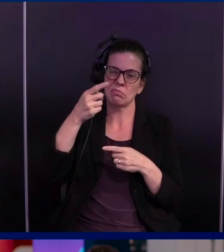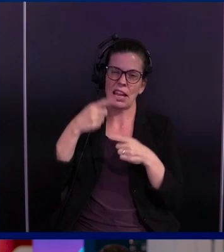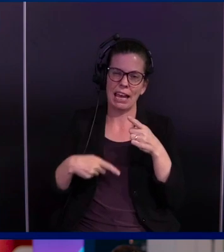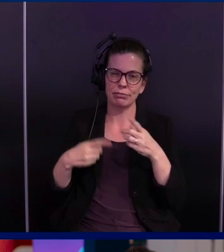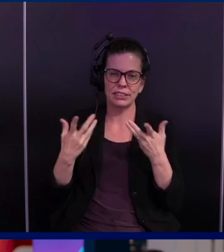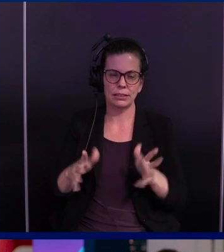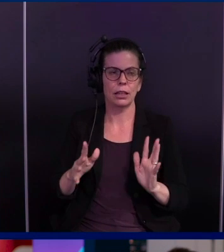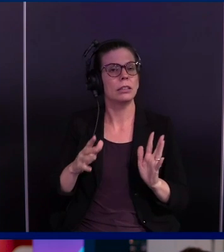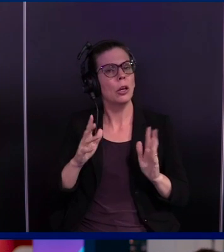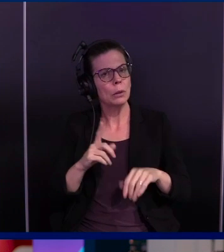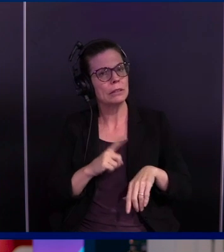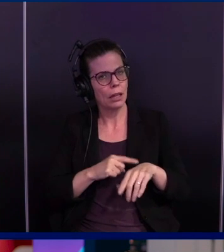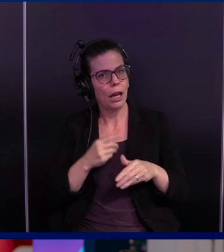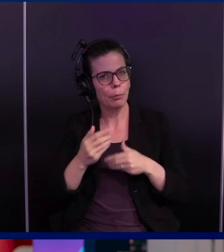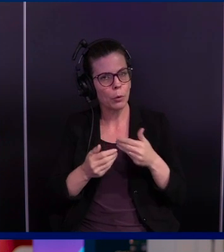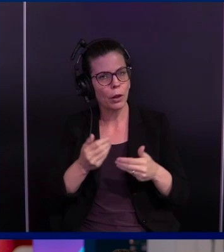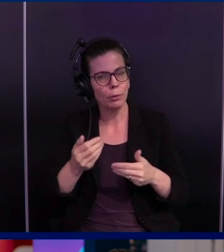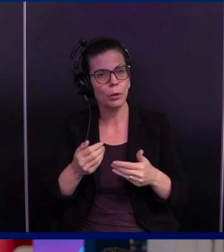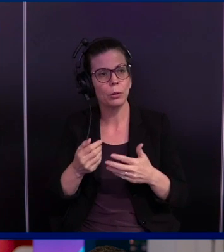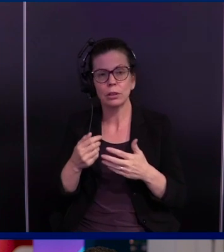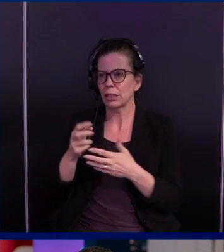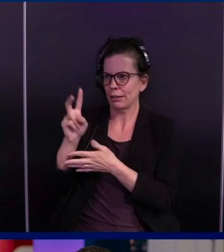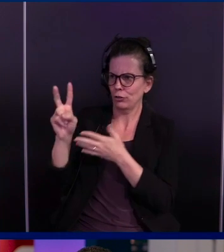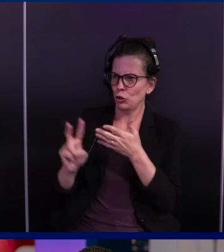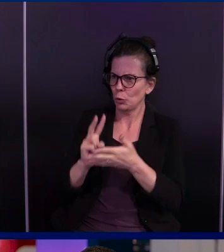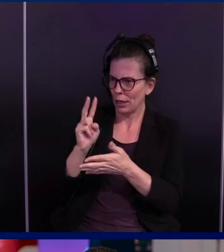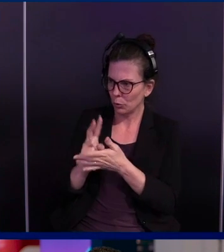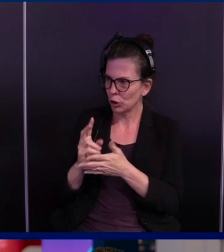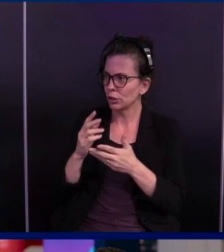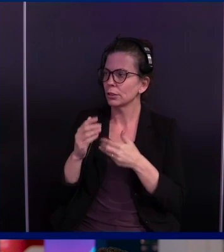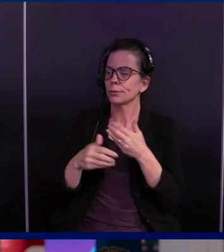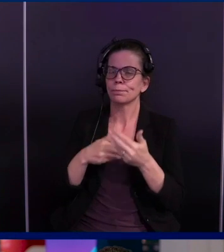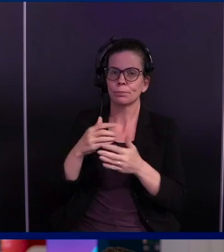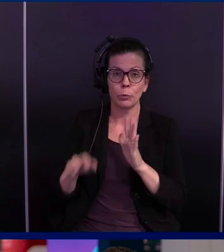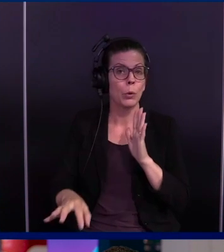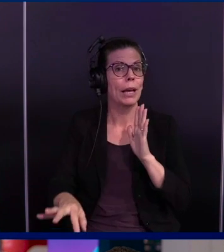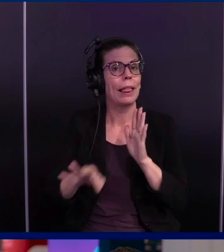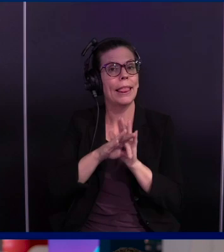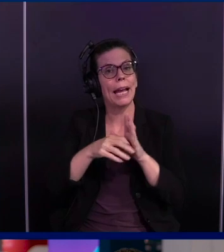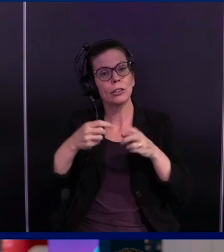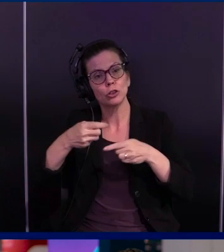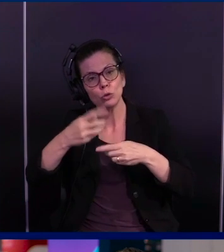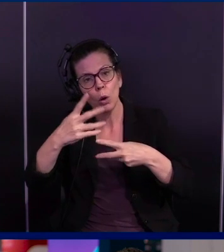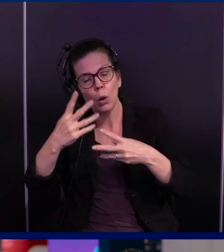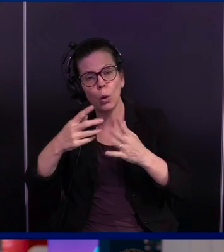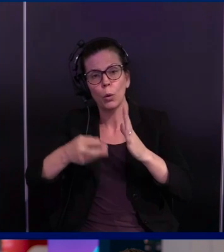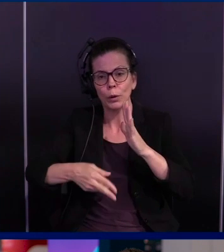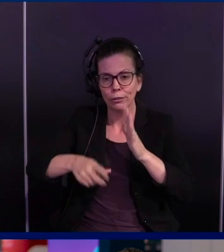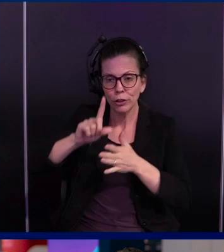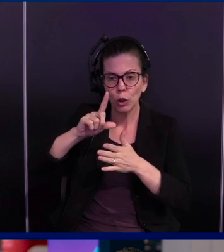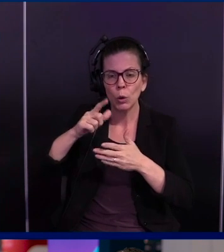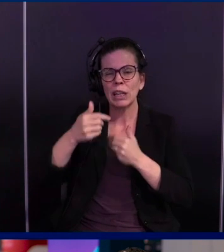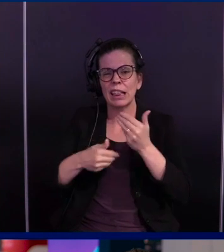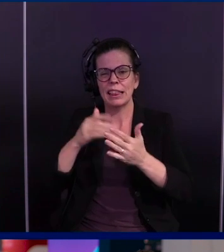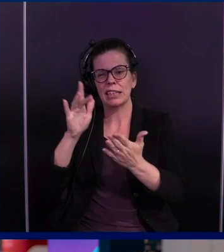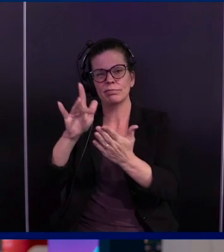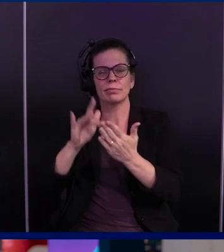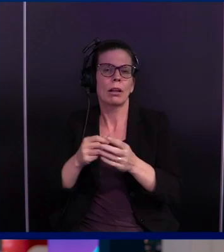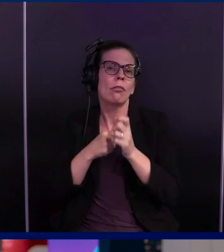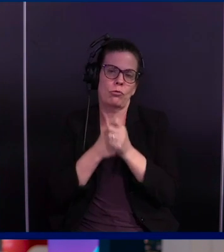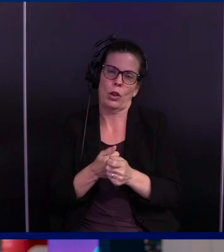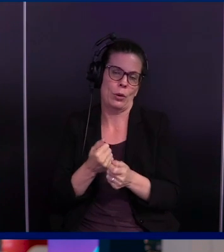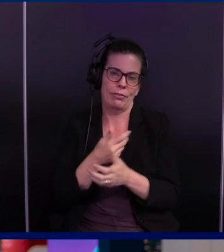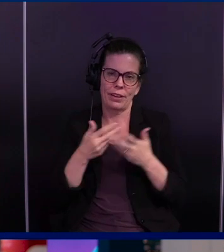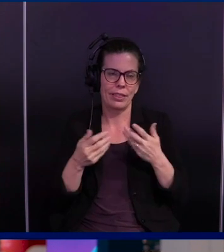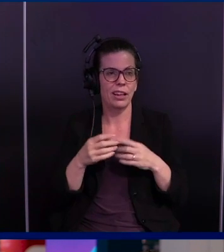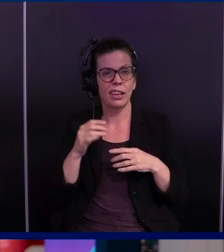to take some time for people to walk through this. But Sure. we have 2 hours, and we can select and scroll and review and click through, basically follow everything. This